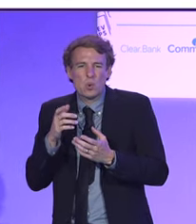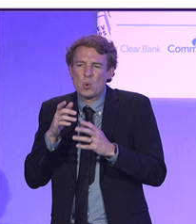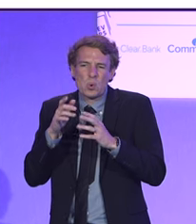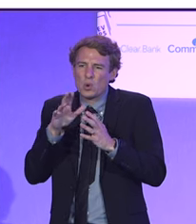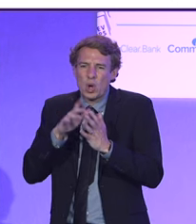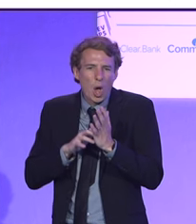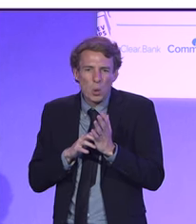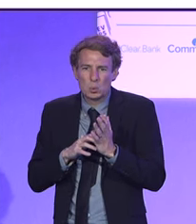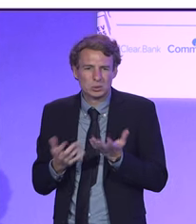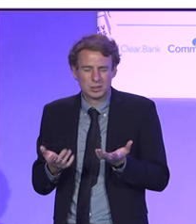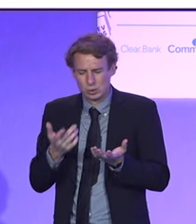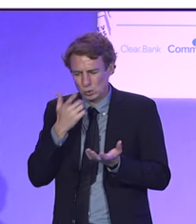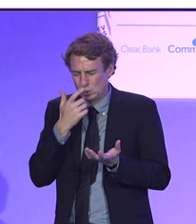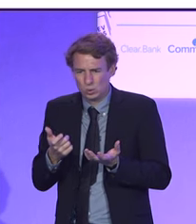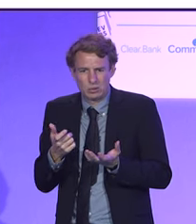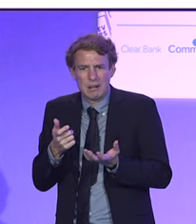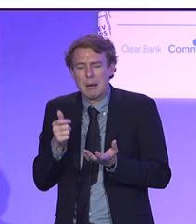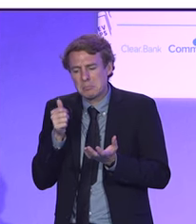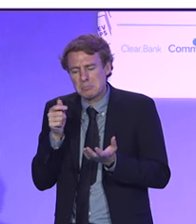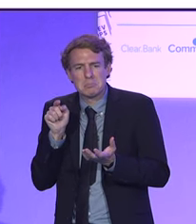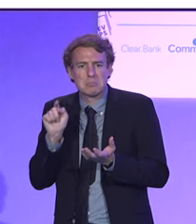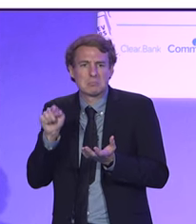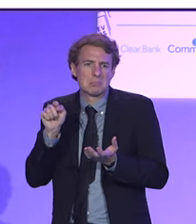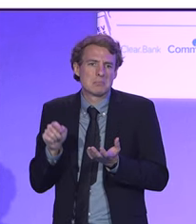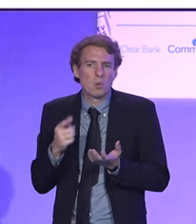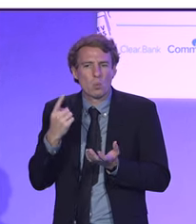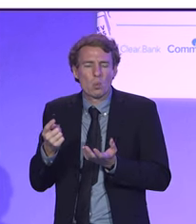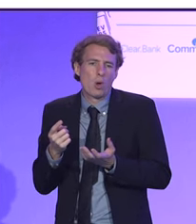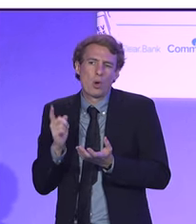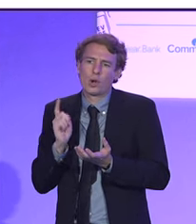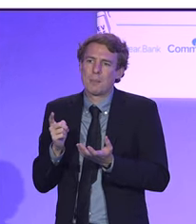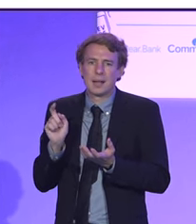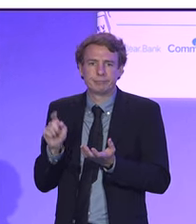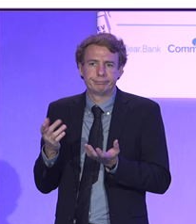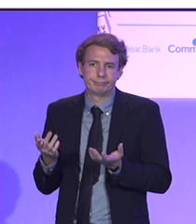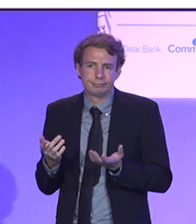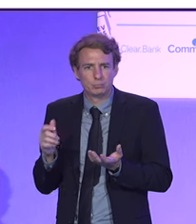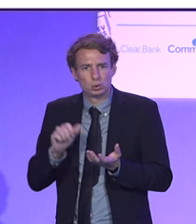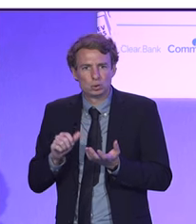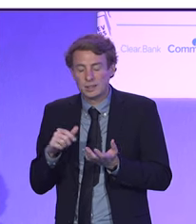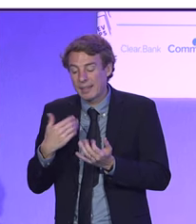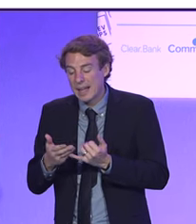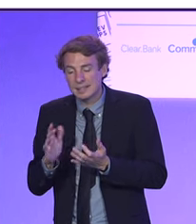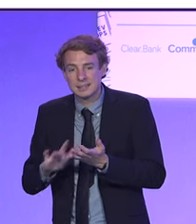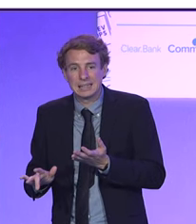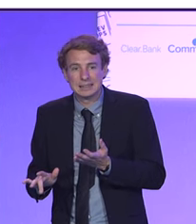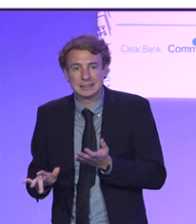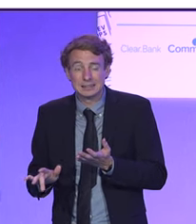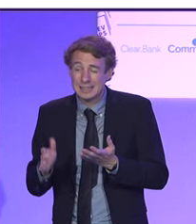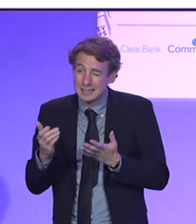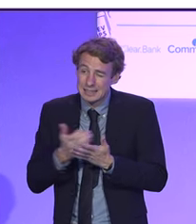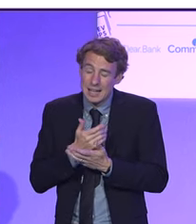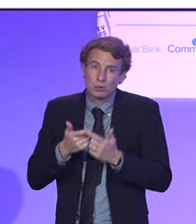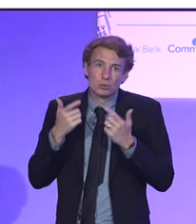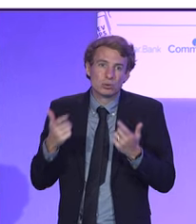as running a command or clicking a button, provision the infrastructure that you need, and then delete it at the end. You will save enormous amount of mind,